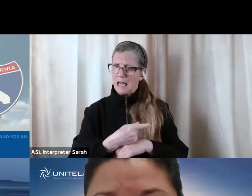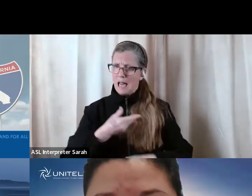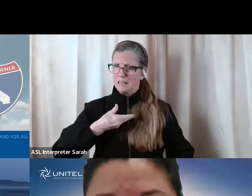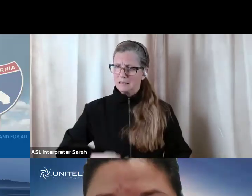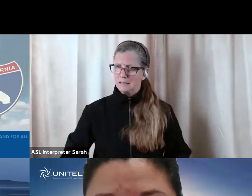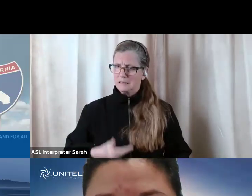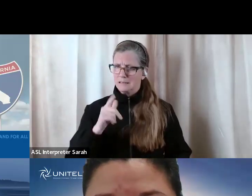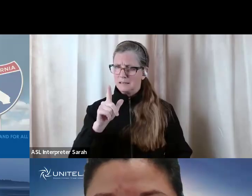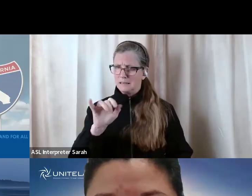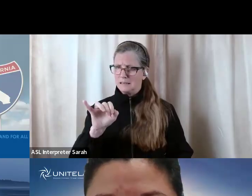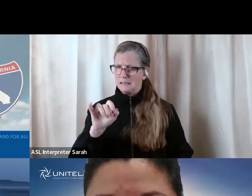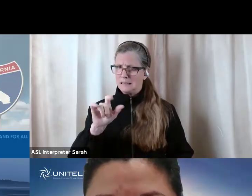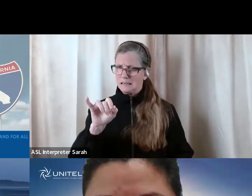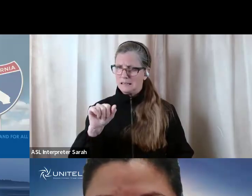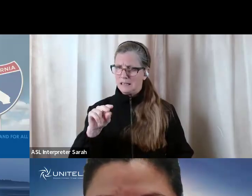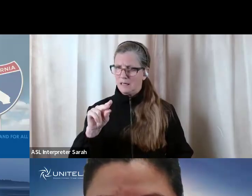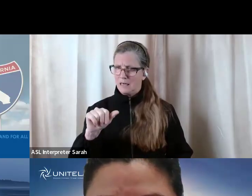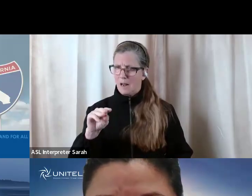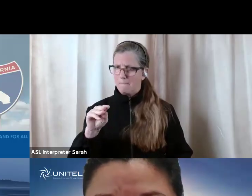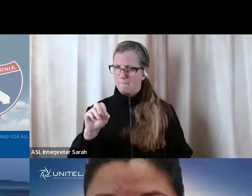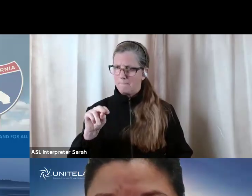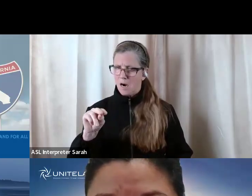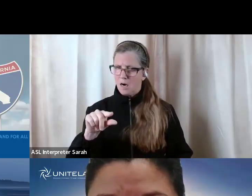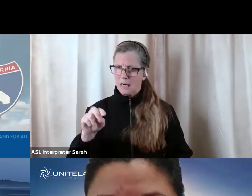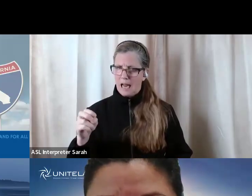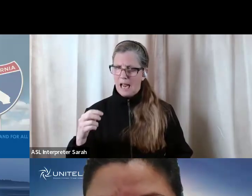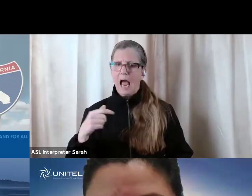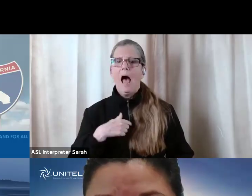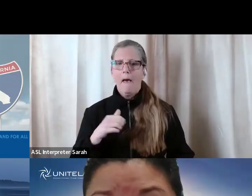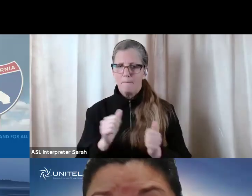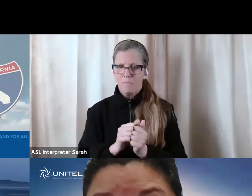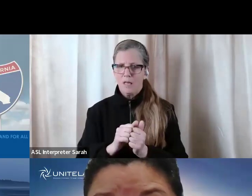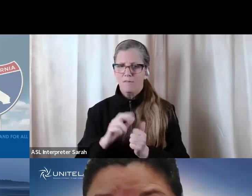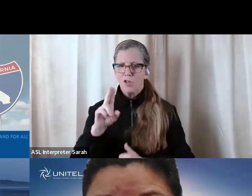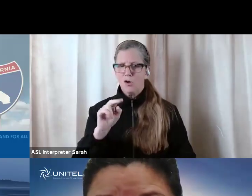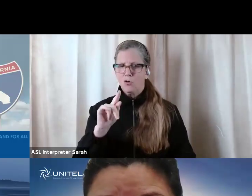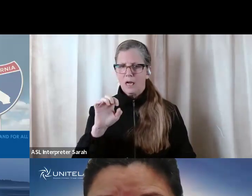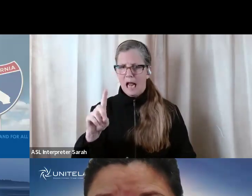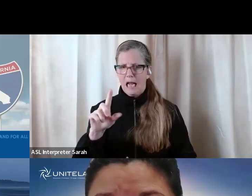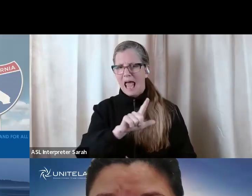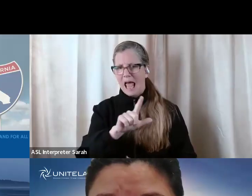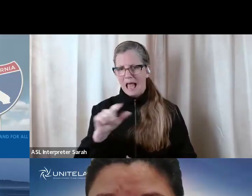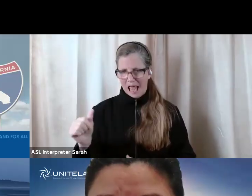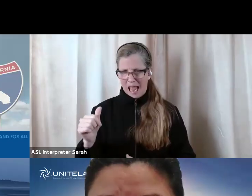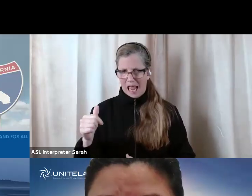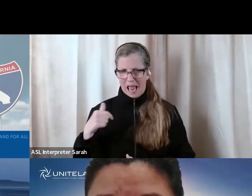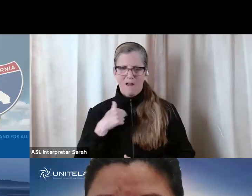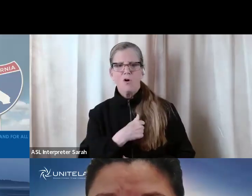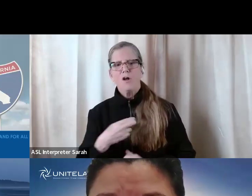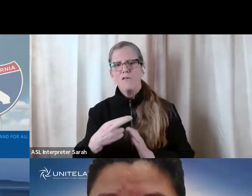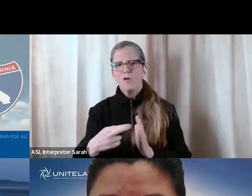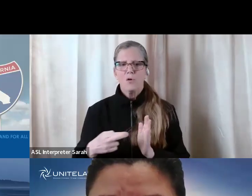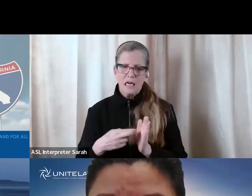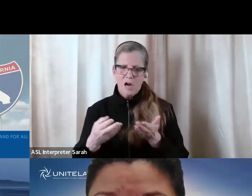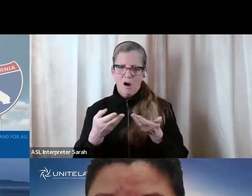de Monge. I am with Unite LA, and we are the convener of the Regional Broadband Consortia for LA County. And as part of that